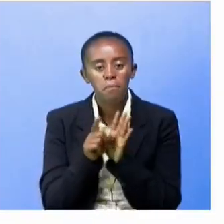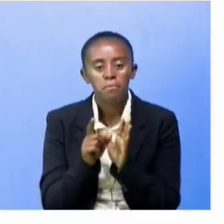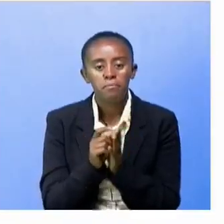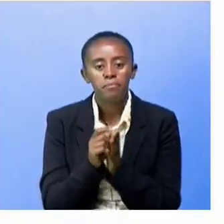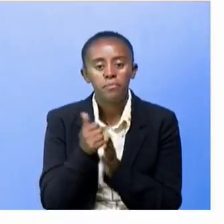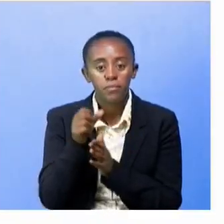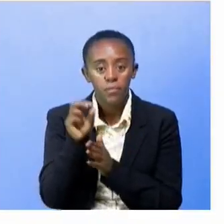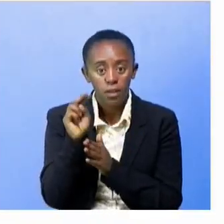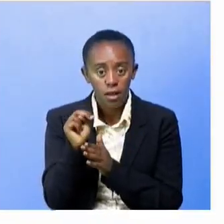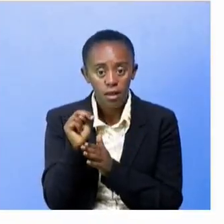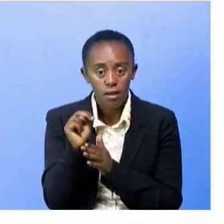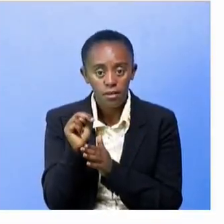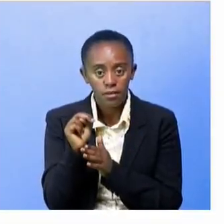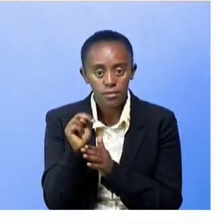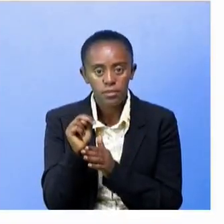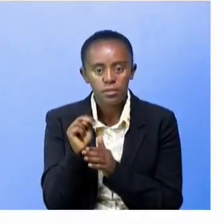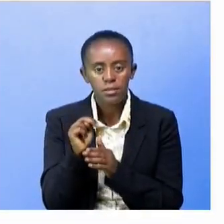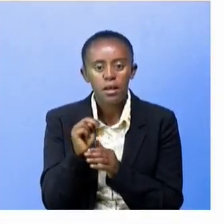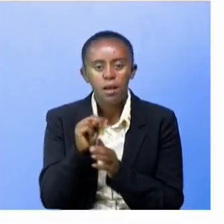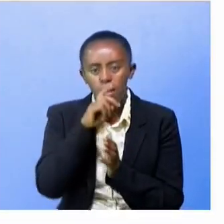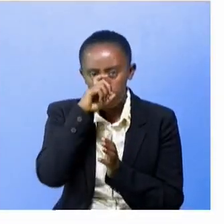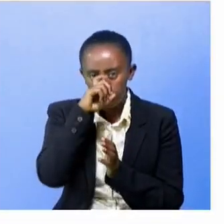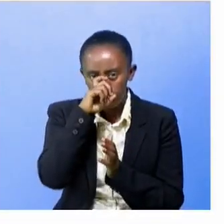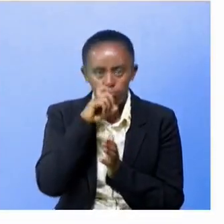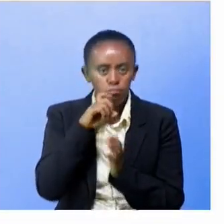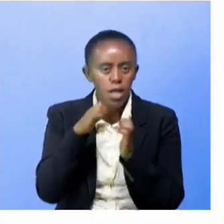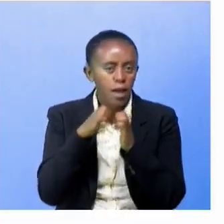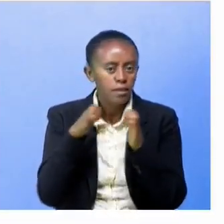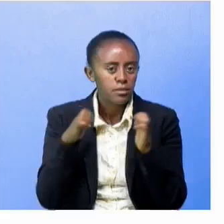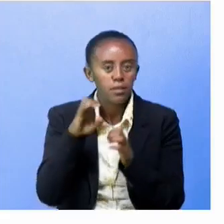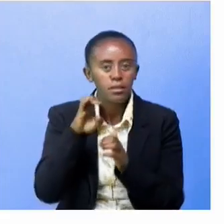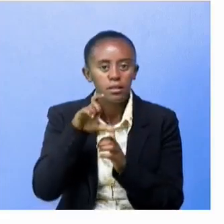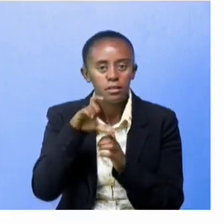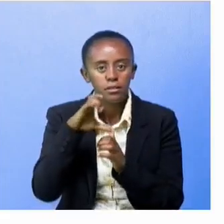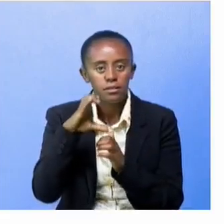An excellent